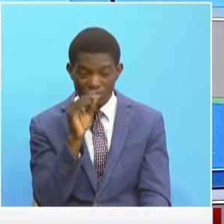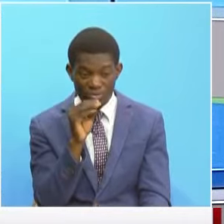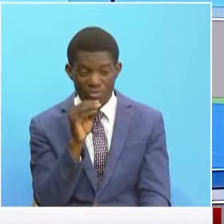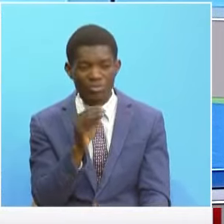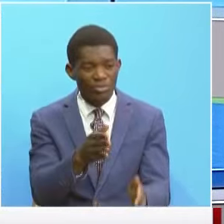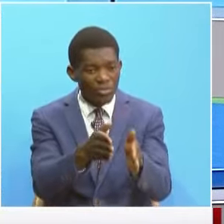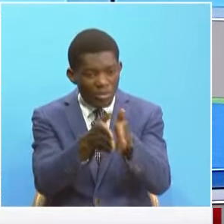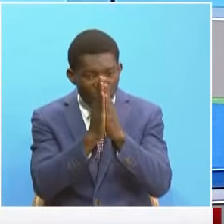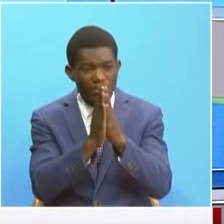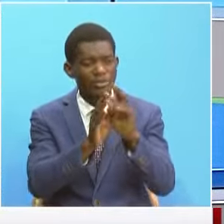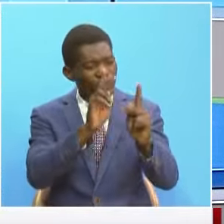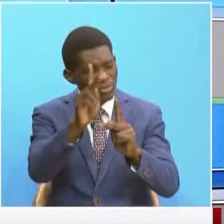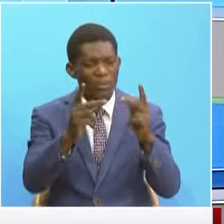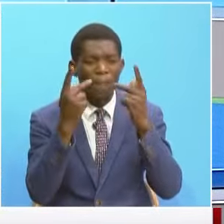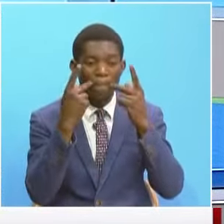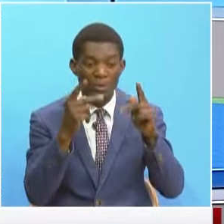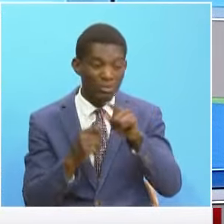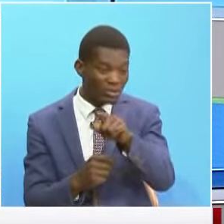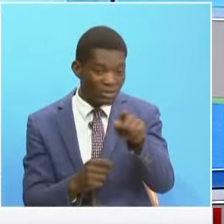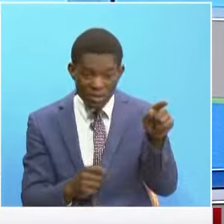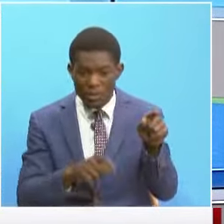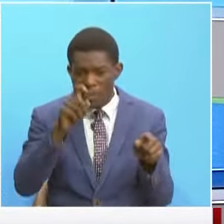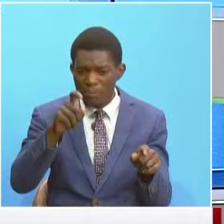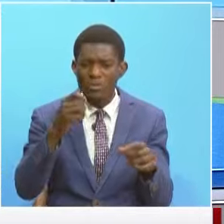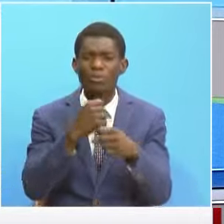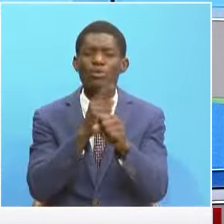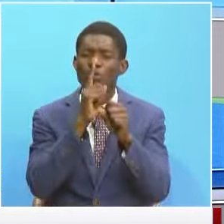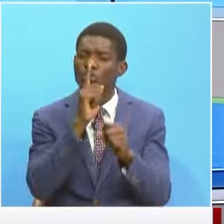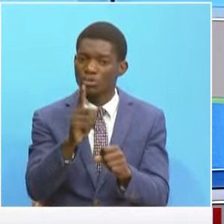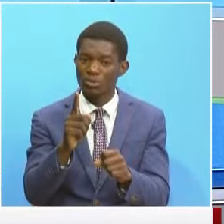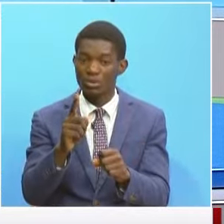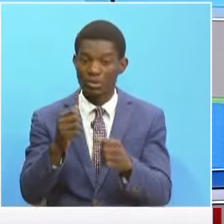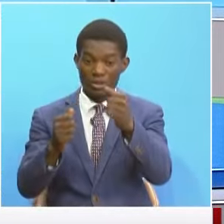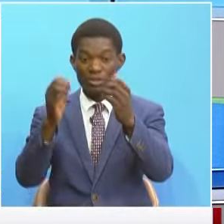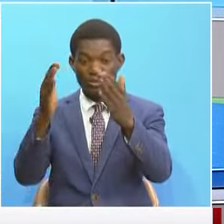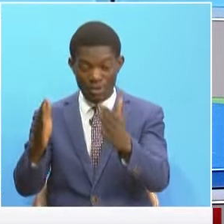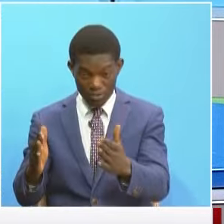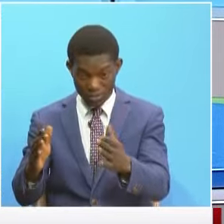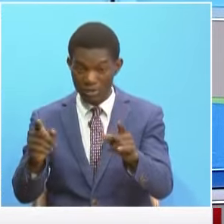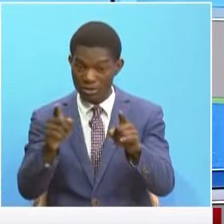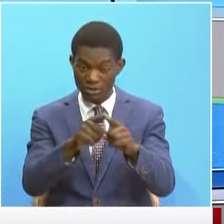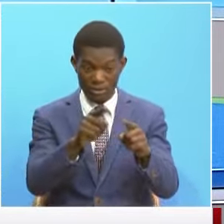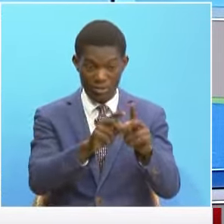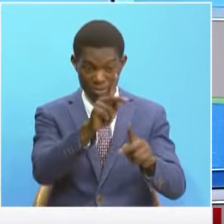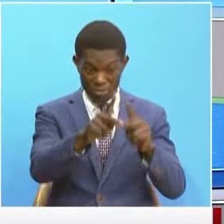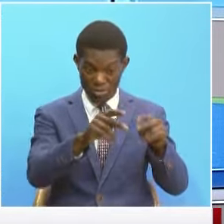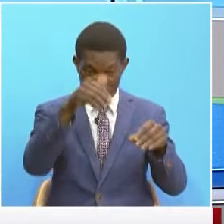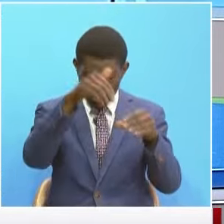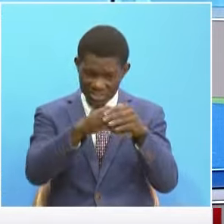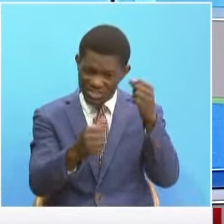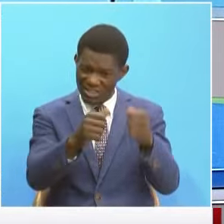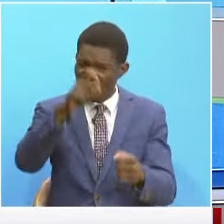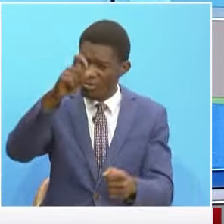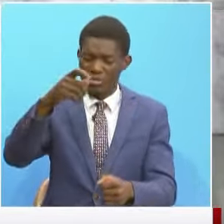appealed to members of the public to ensure that the driver, together with the passengers, are in seat belts to avoid